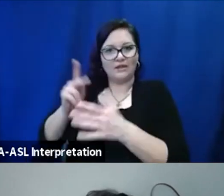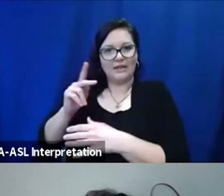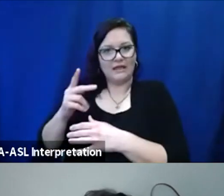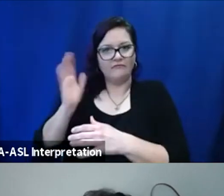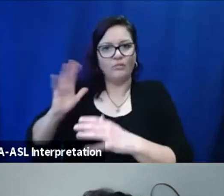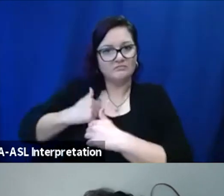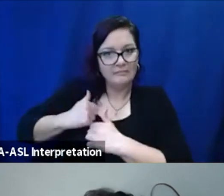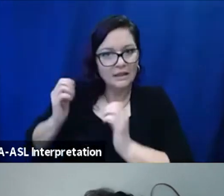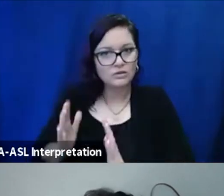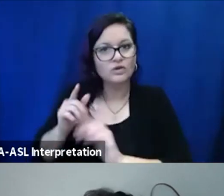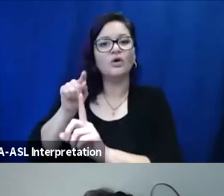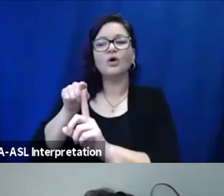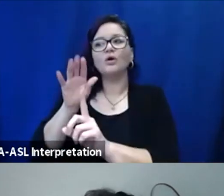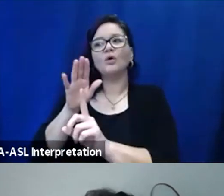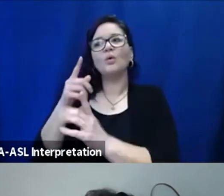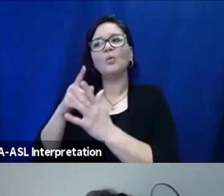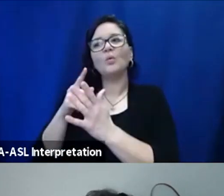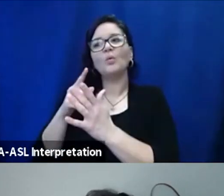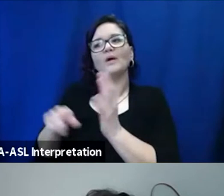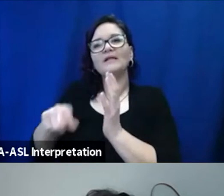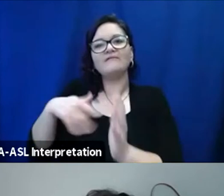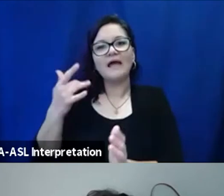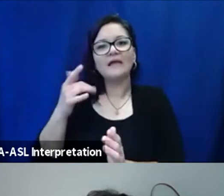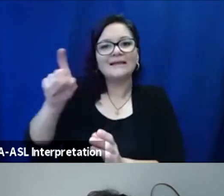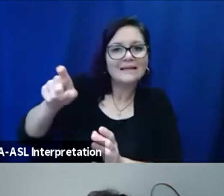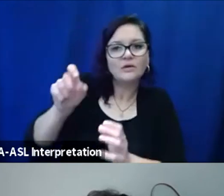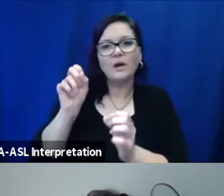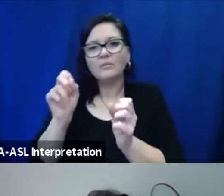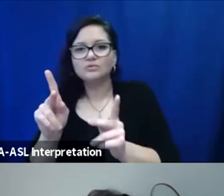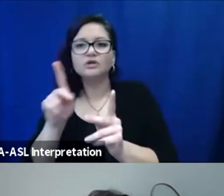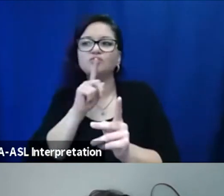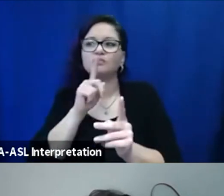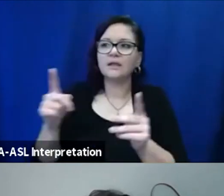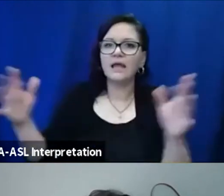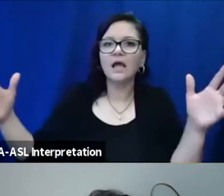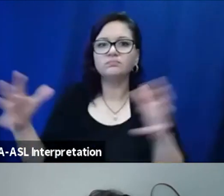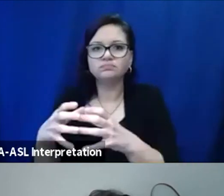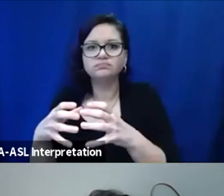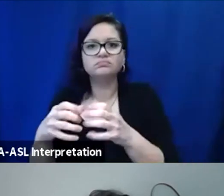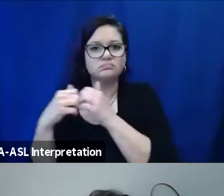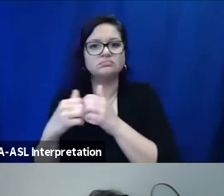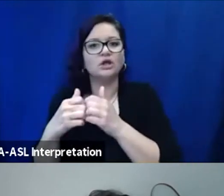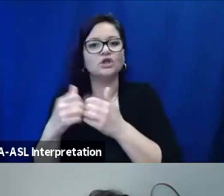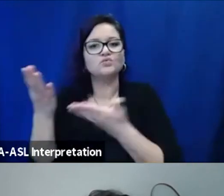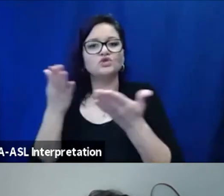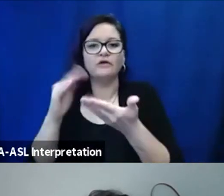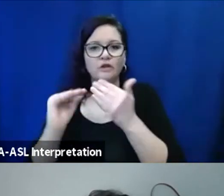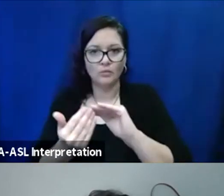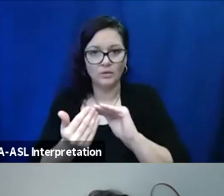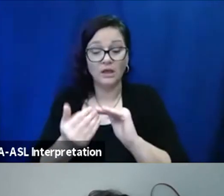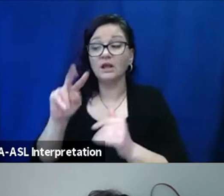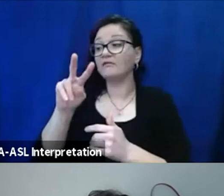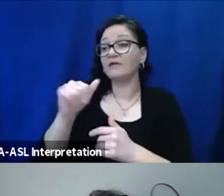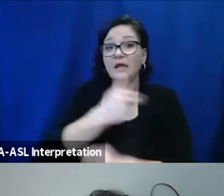feel the need or the opportunities were to really come together and serve the community. And the VA hospital